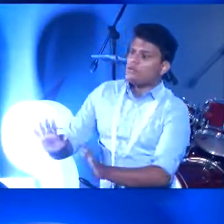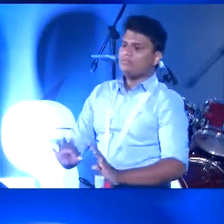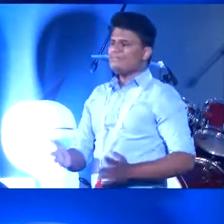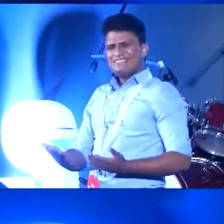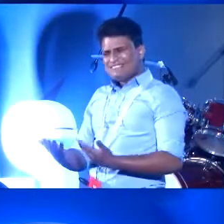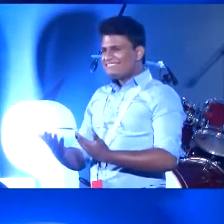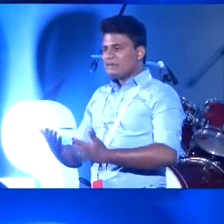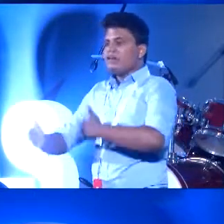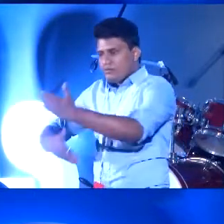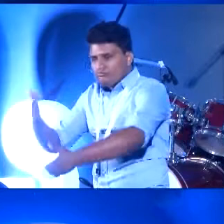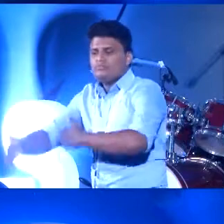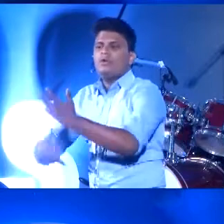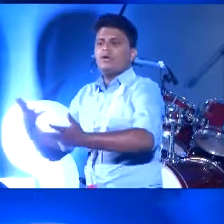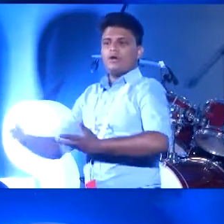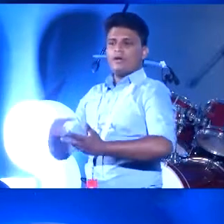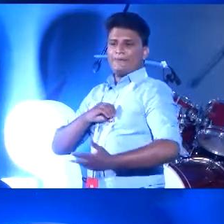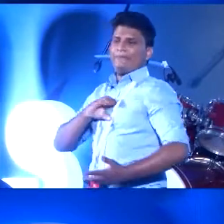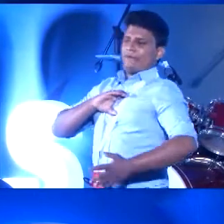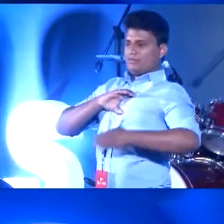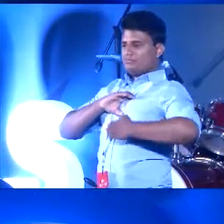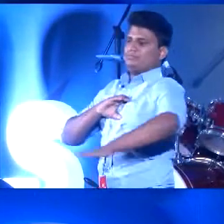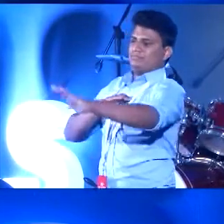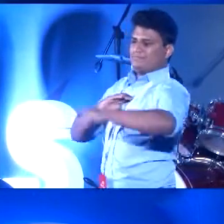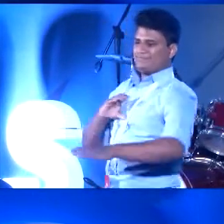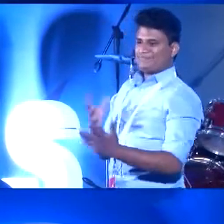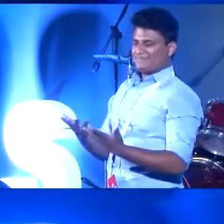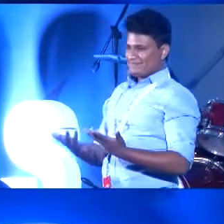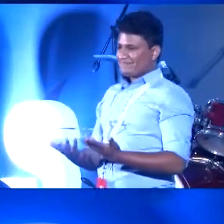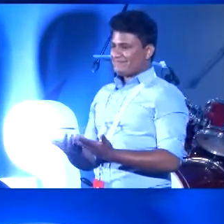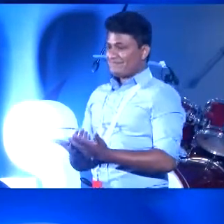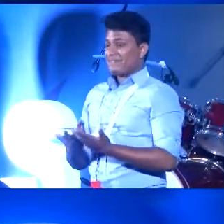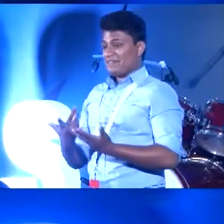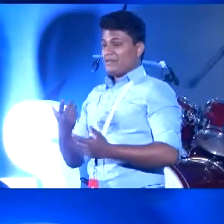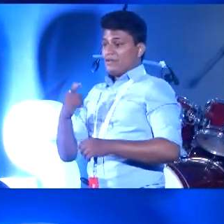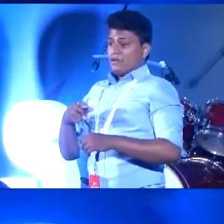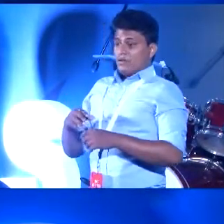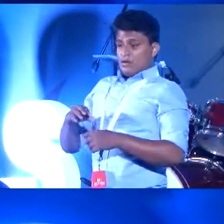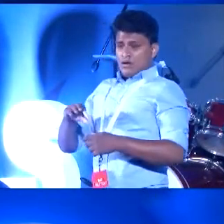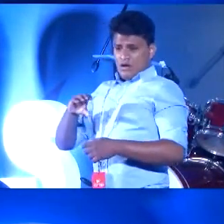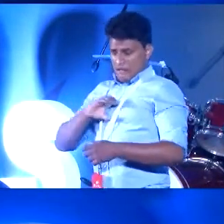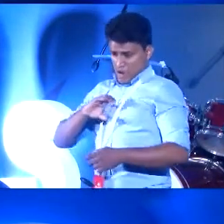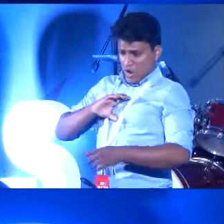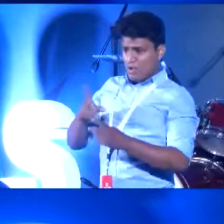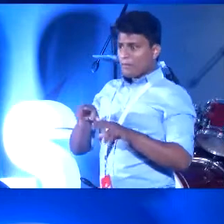Because courage, as they say, is not the absence of fear, but the mastery of it.